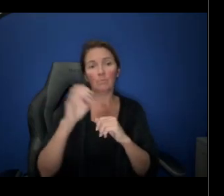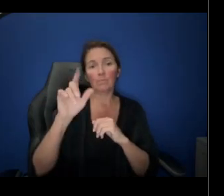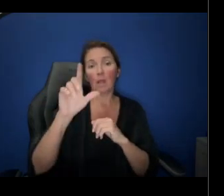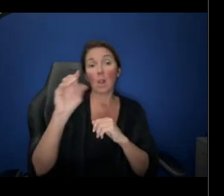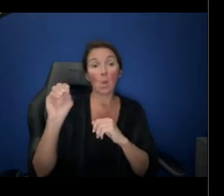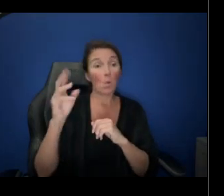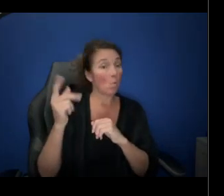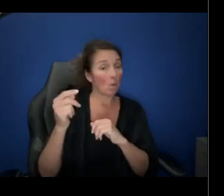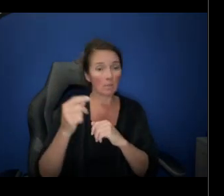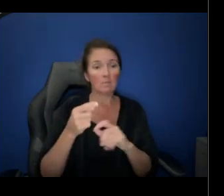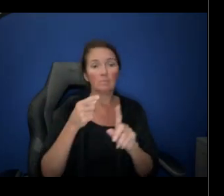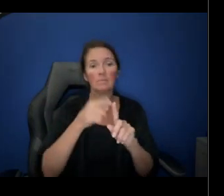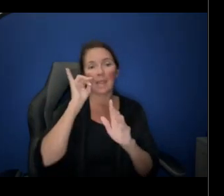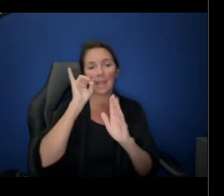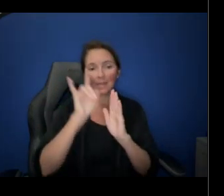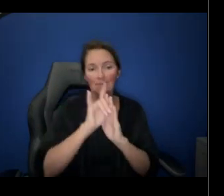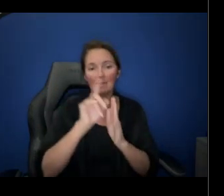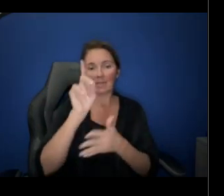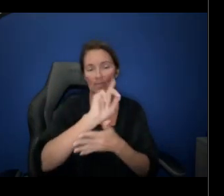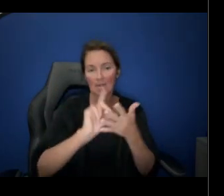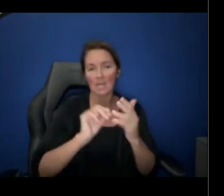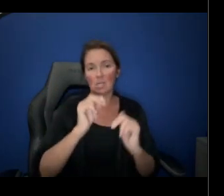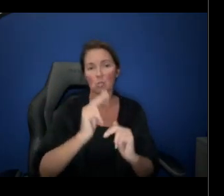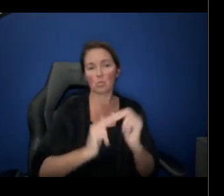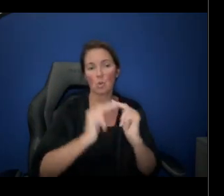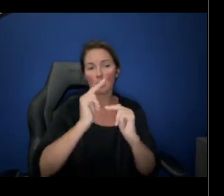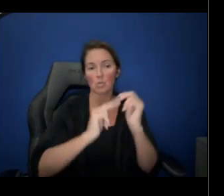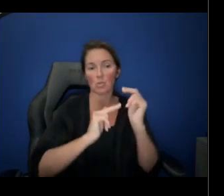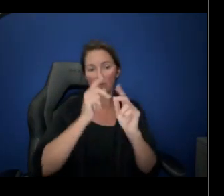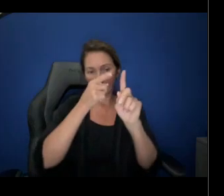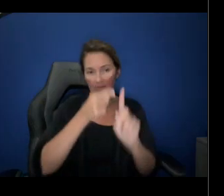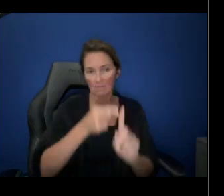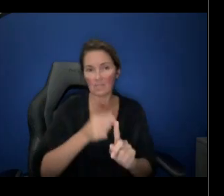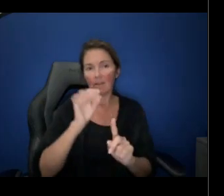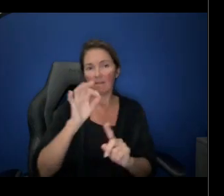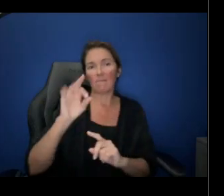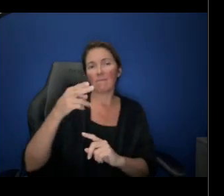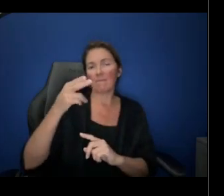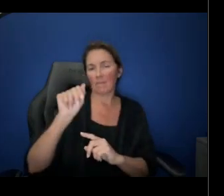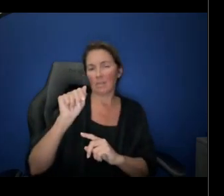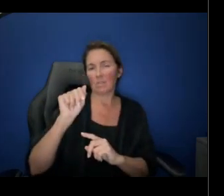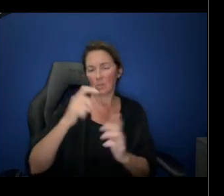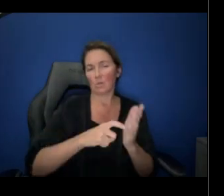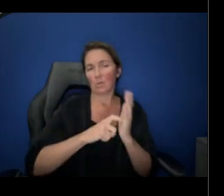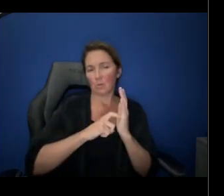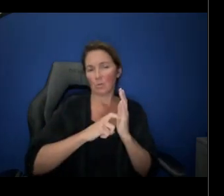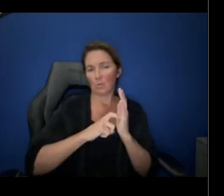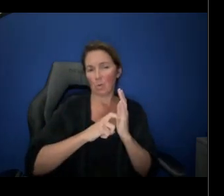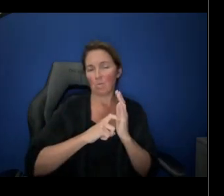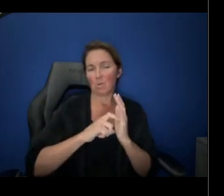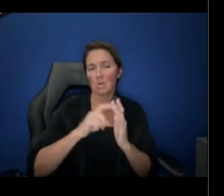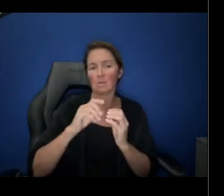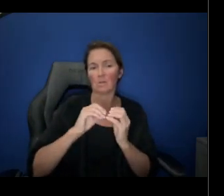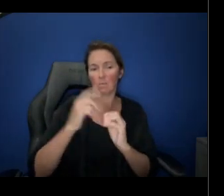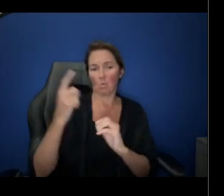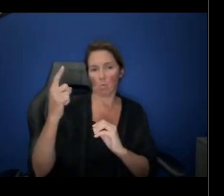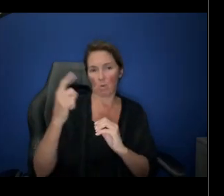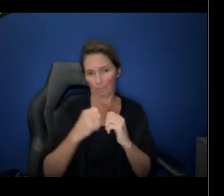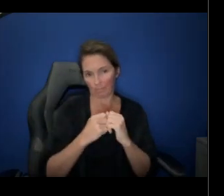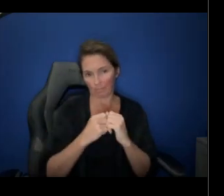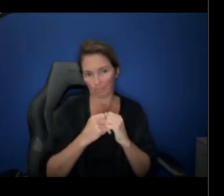ELO, identify the design and construction specifications of FHA requirement 1.